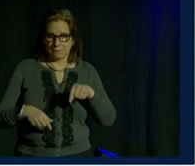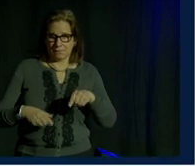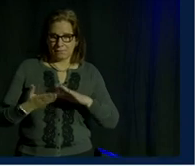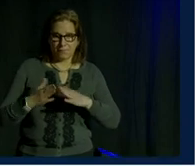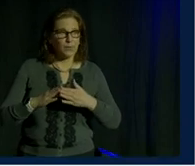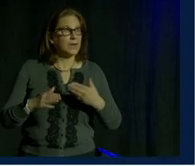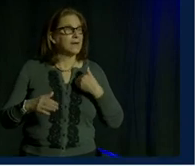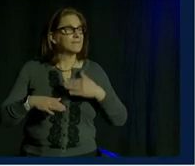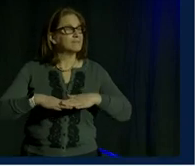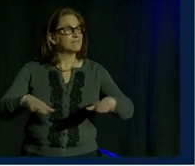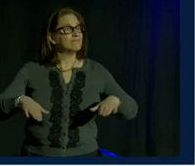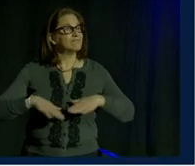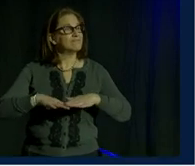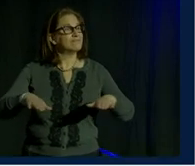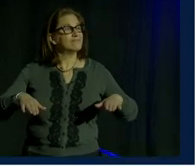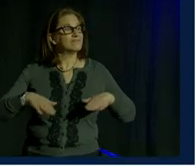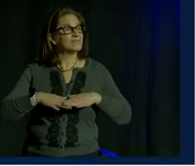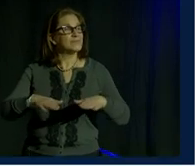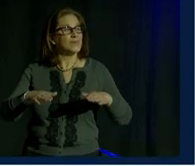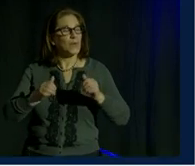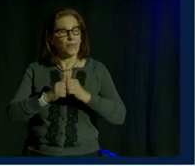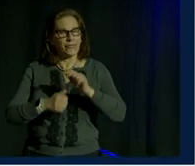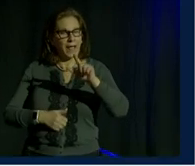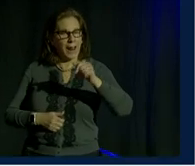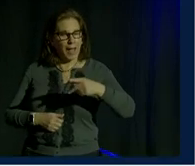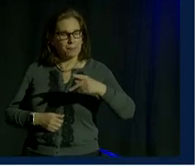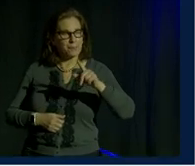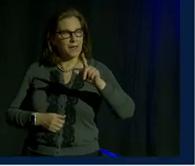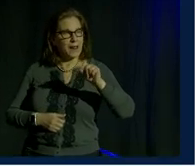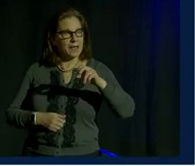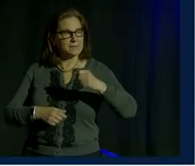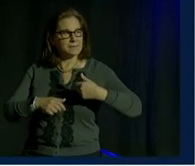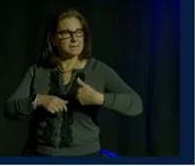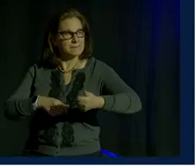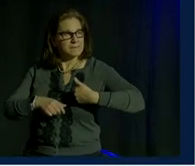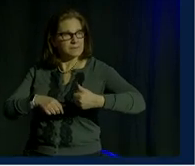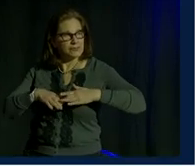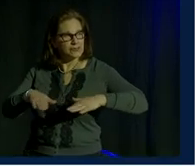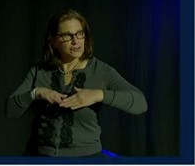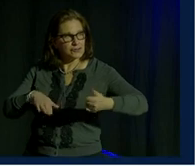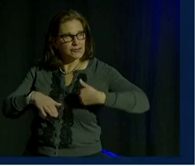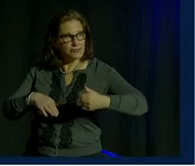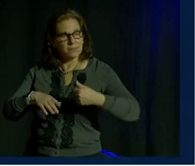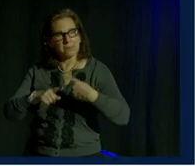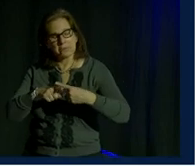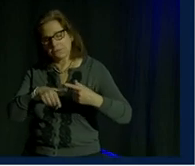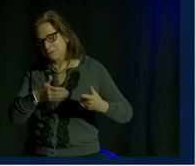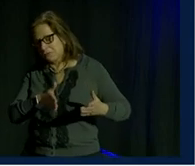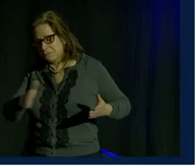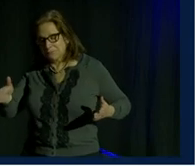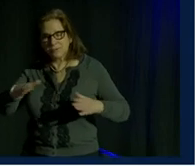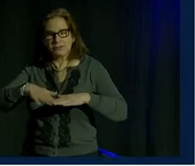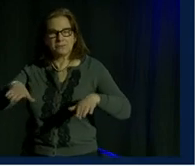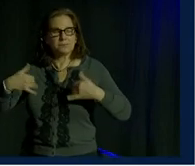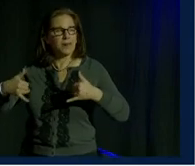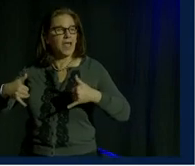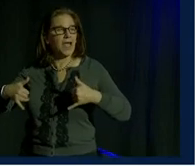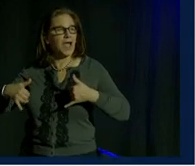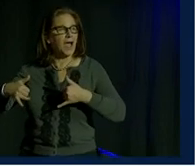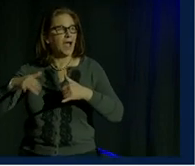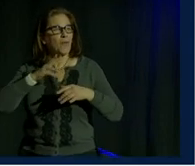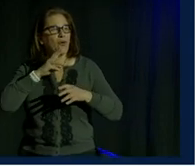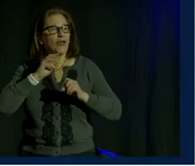includes a new outdoor pool with lap lanes and children's play area, splash features with zero entrance for